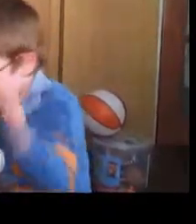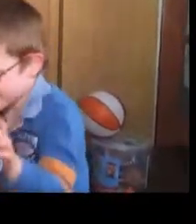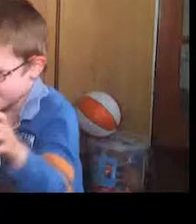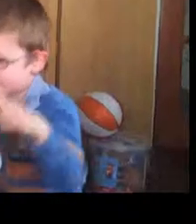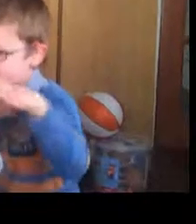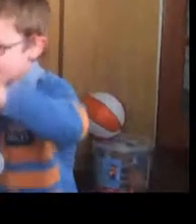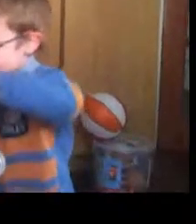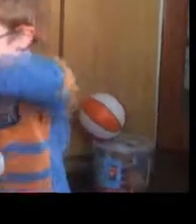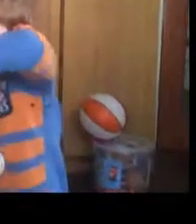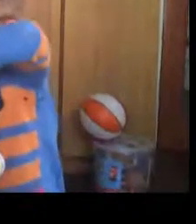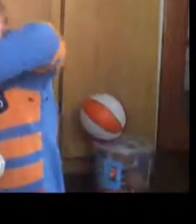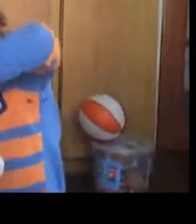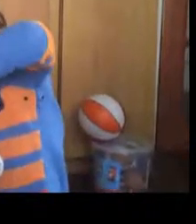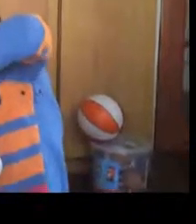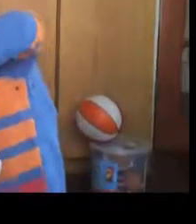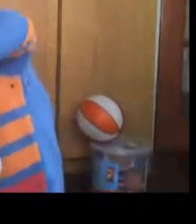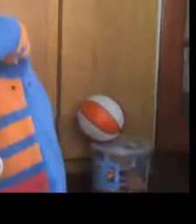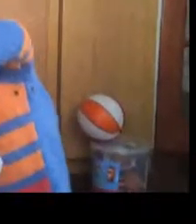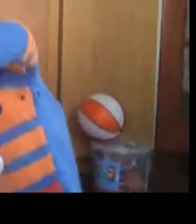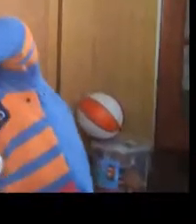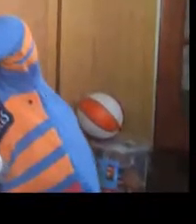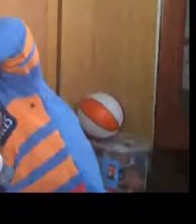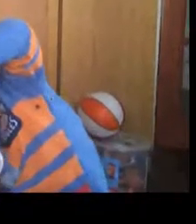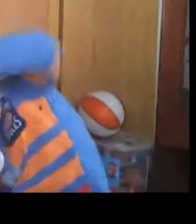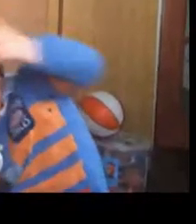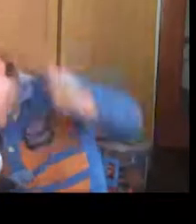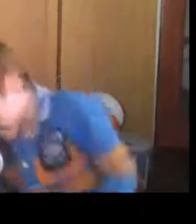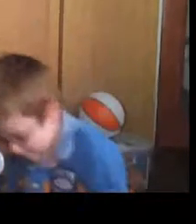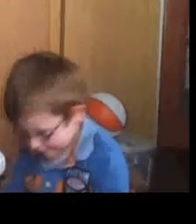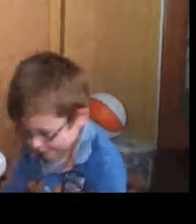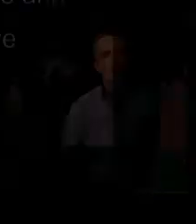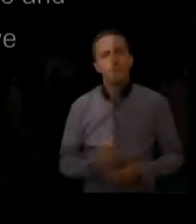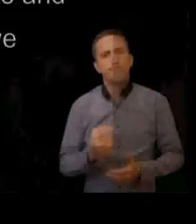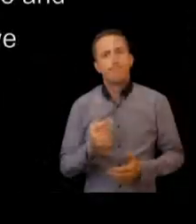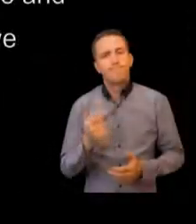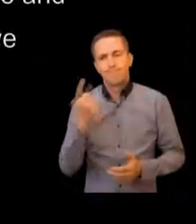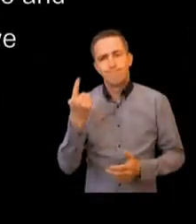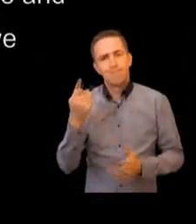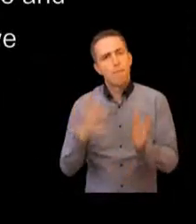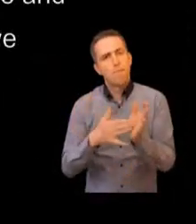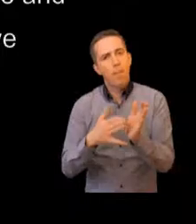and puts his face close to them and watches the balls go down.